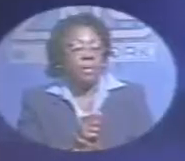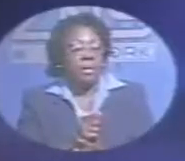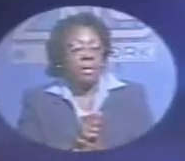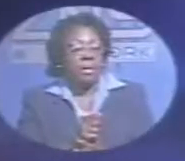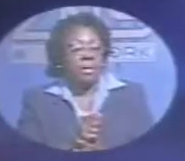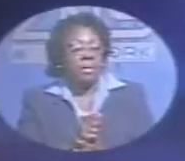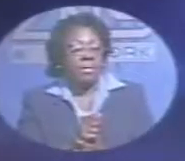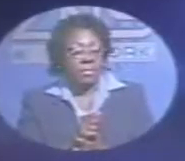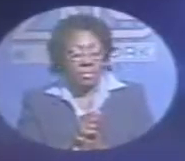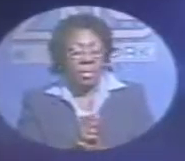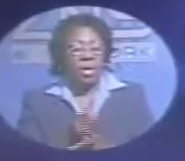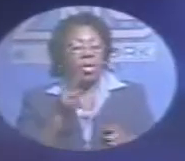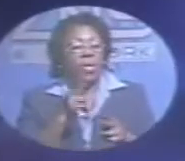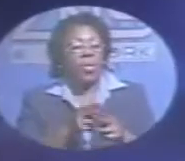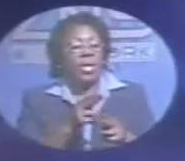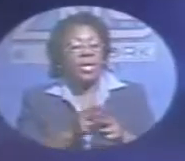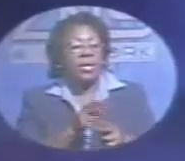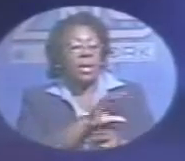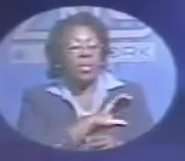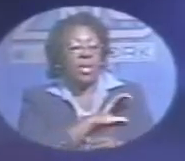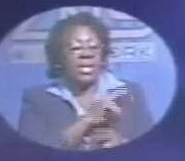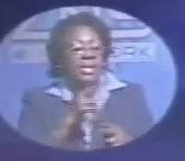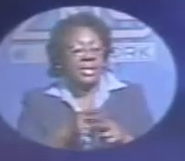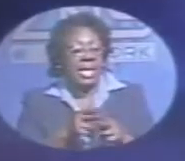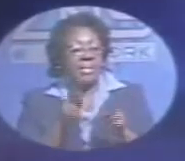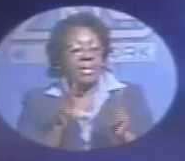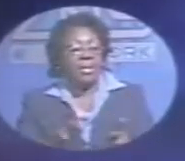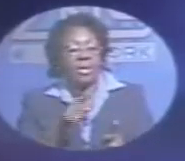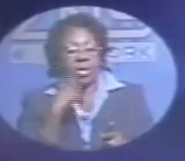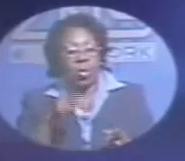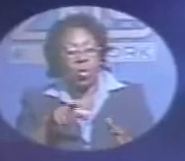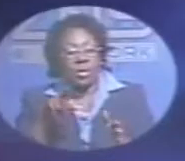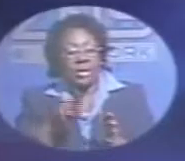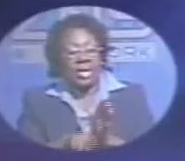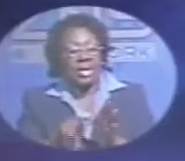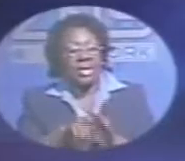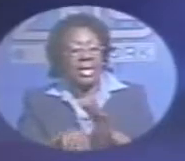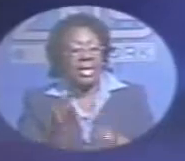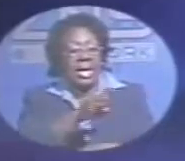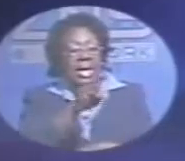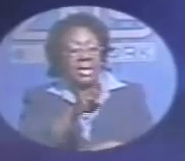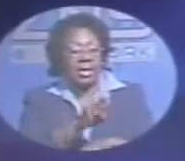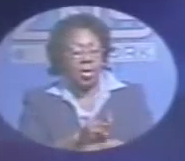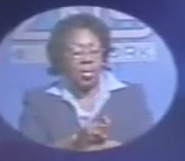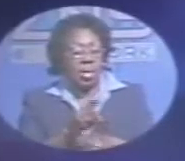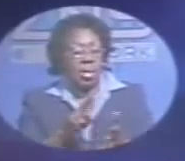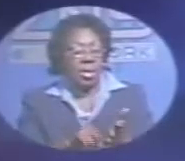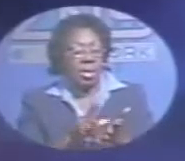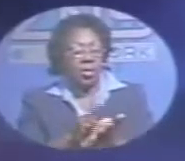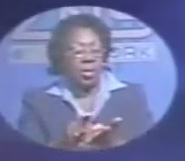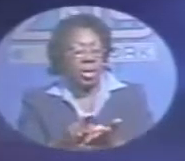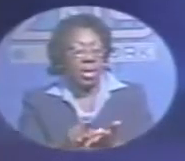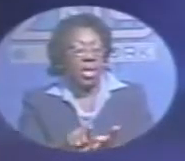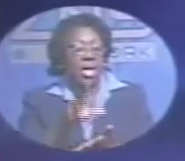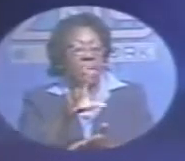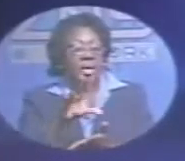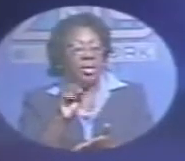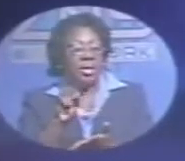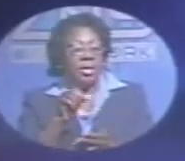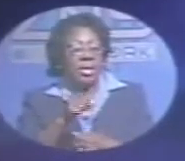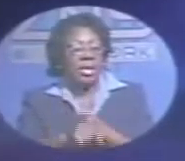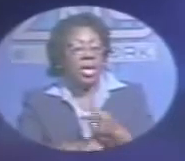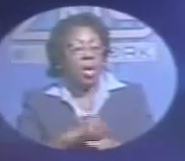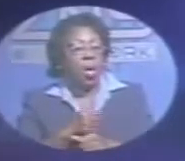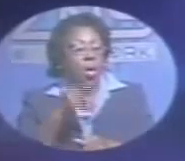Police have released the identity of the man killed in Exuma this week. He is 30-year-old Ricardo Roll of Curtis Exuma. The